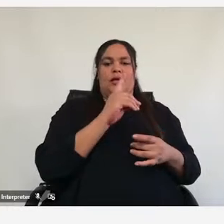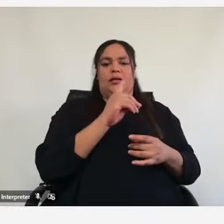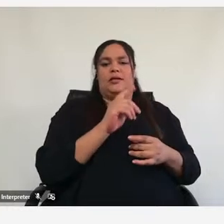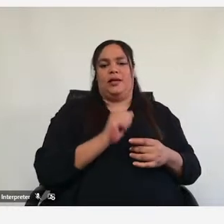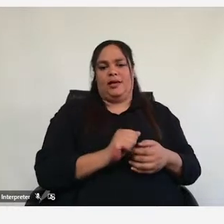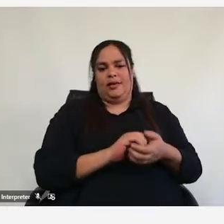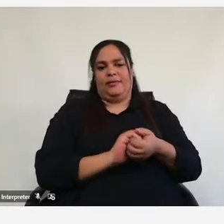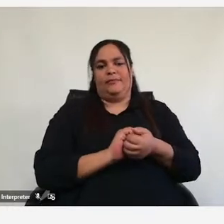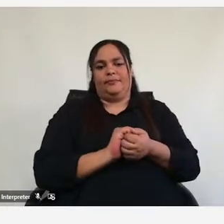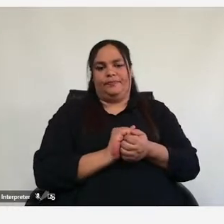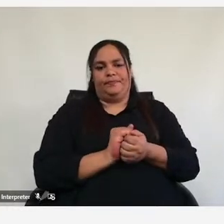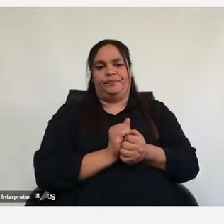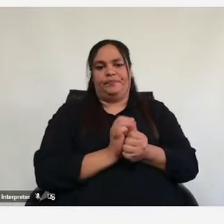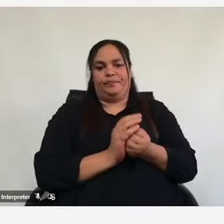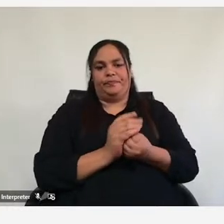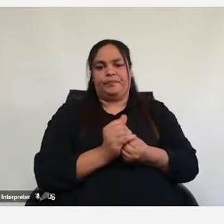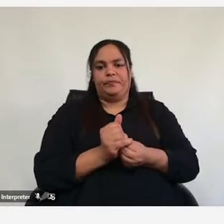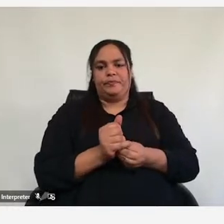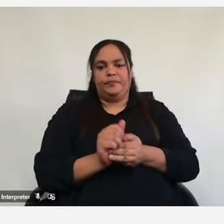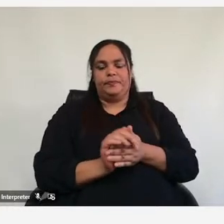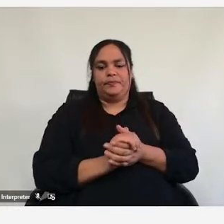DA.